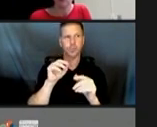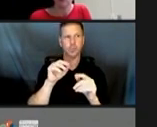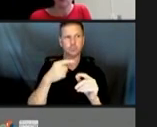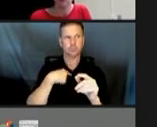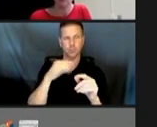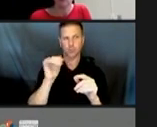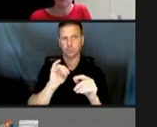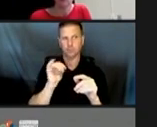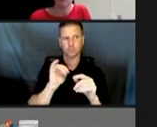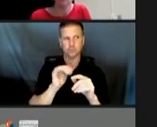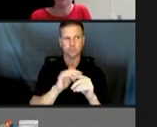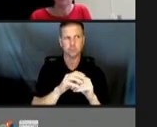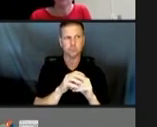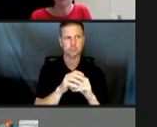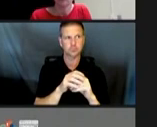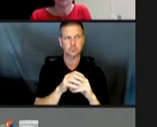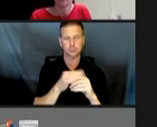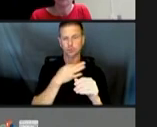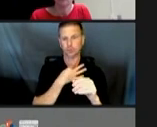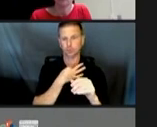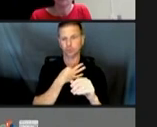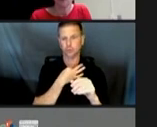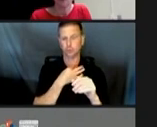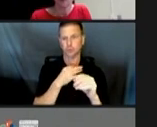also curious,